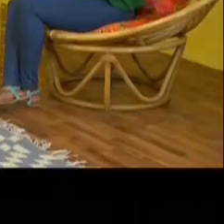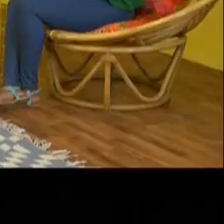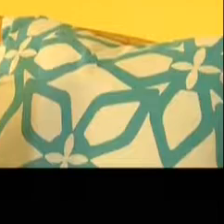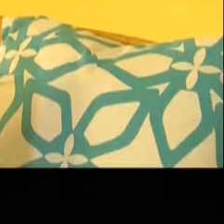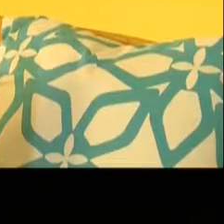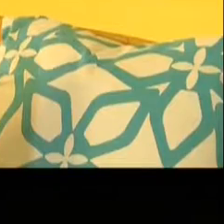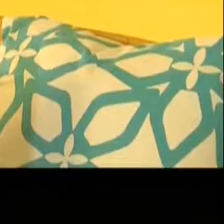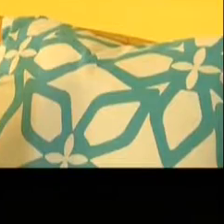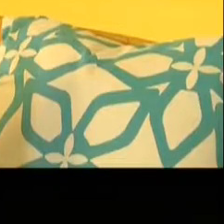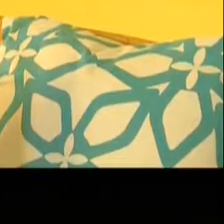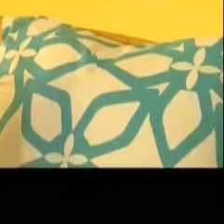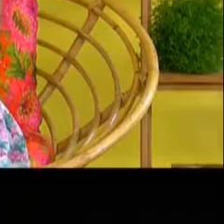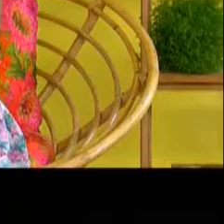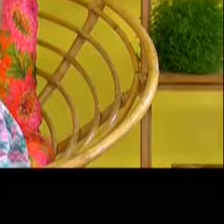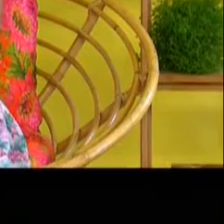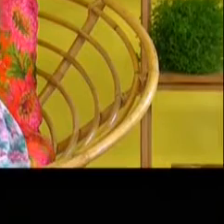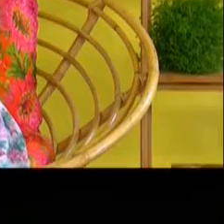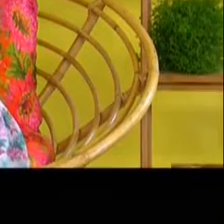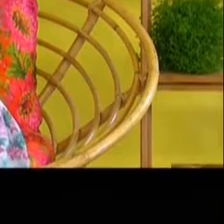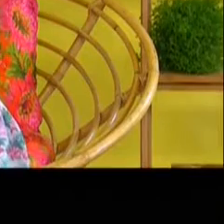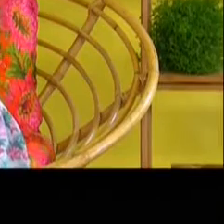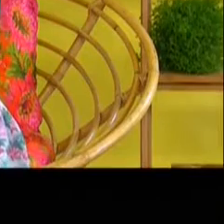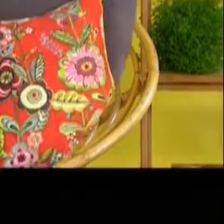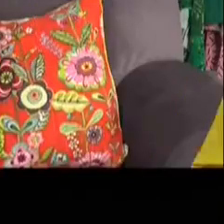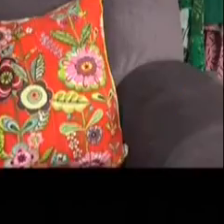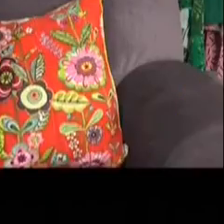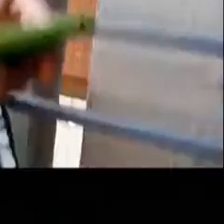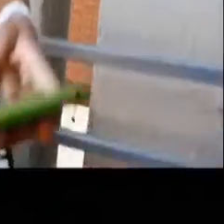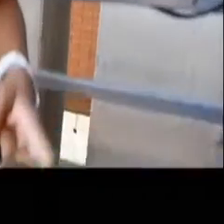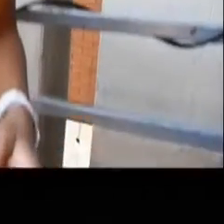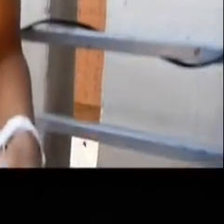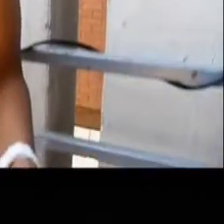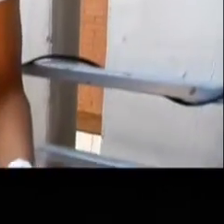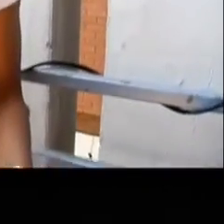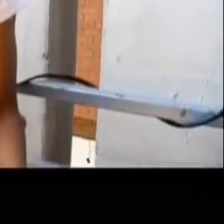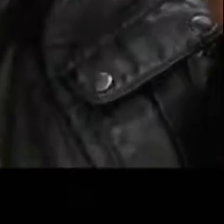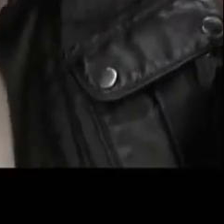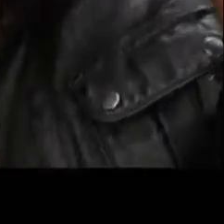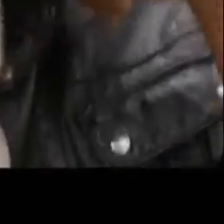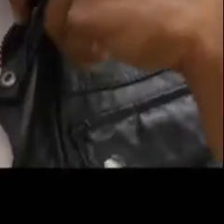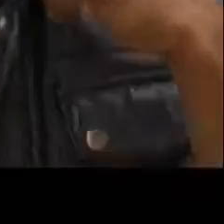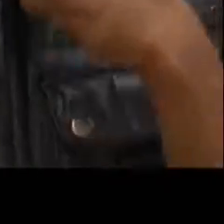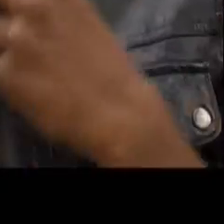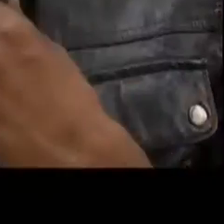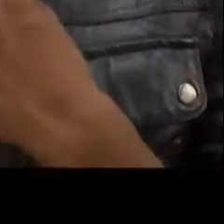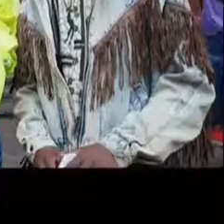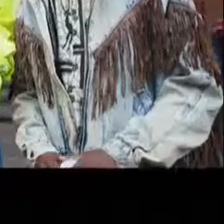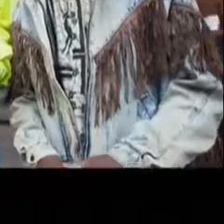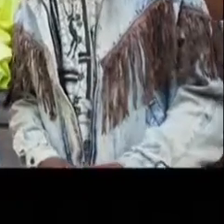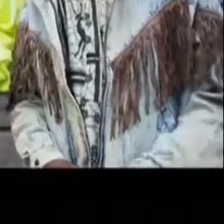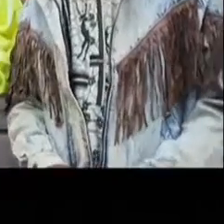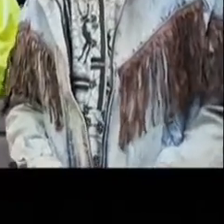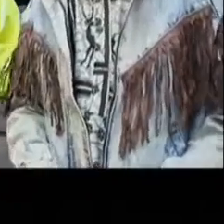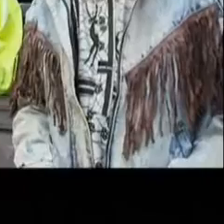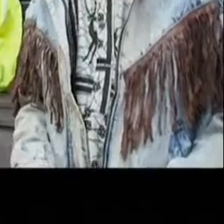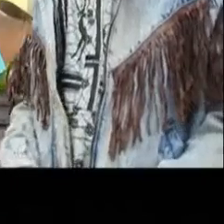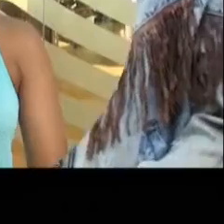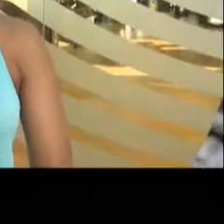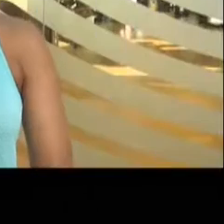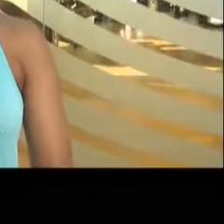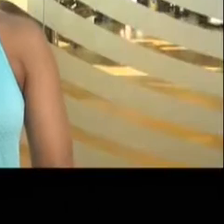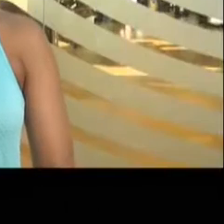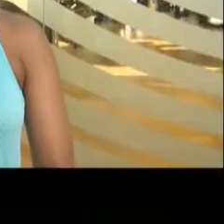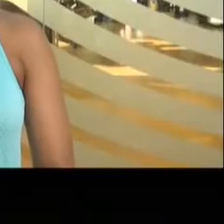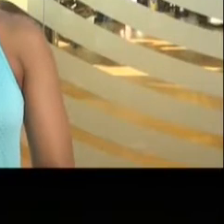well, live well, and enjoy a healthier, happier lifestyle. All this